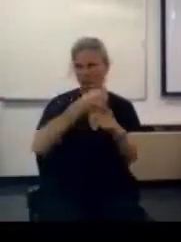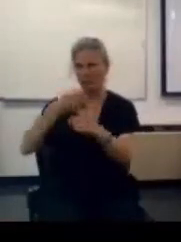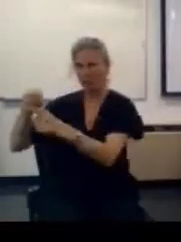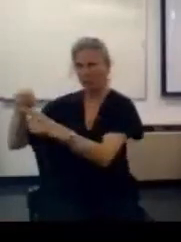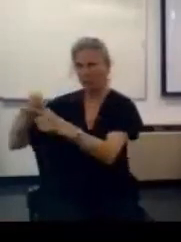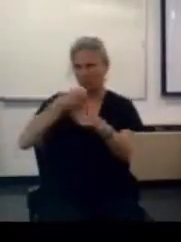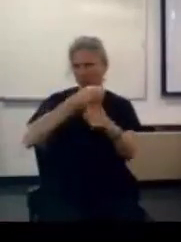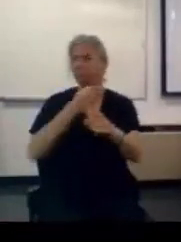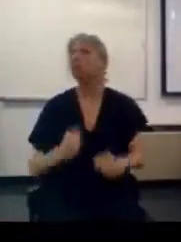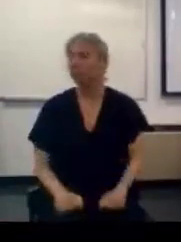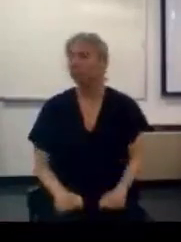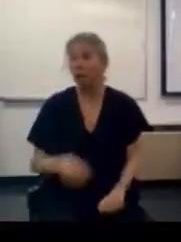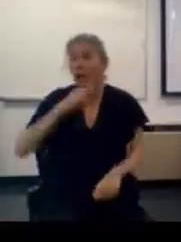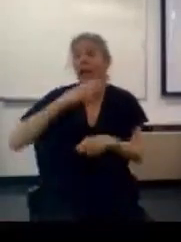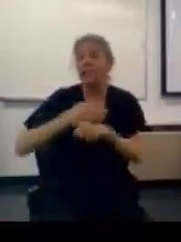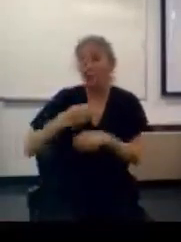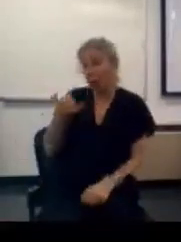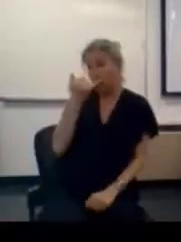know about the video.